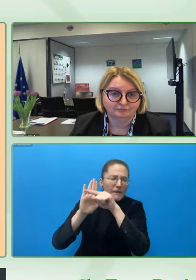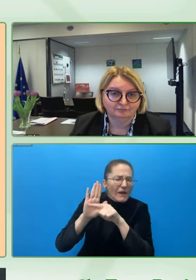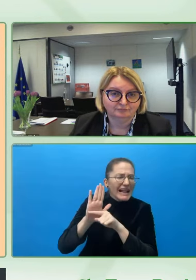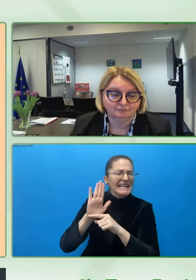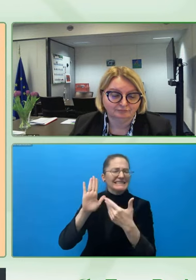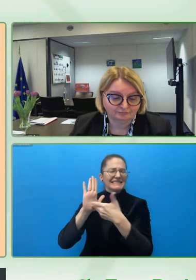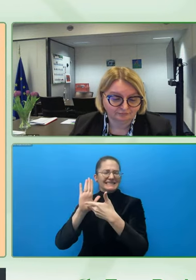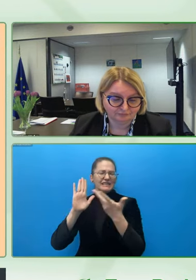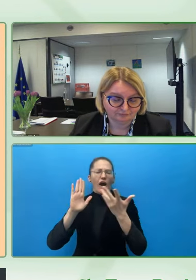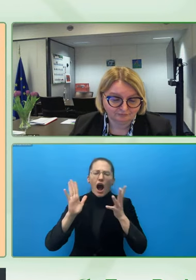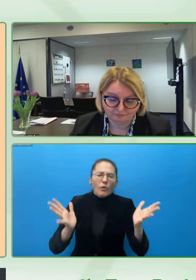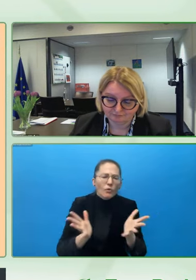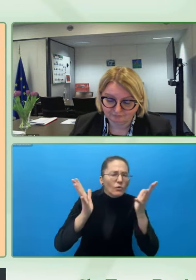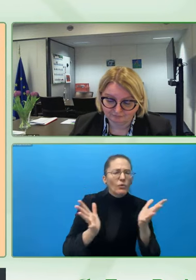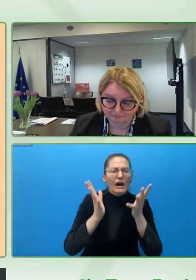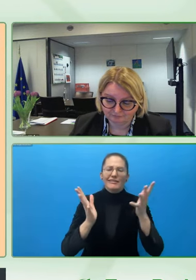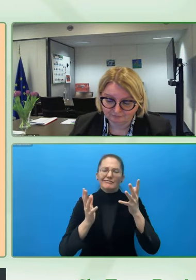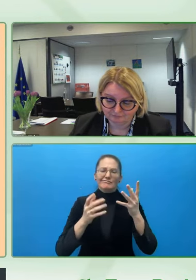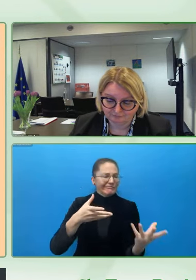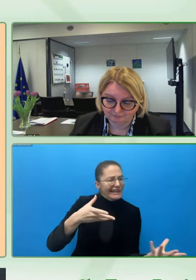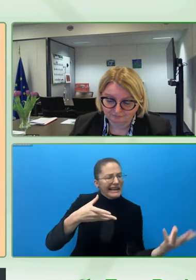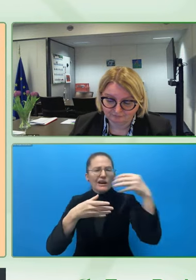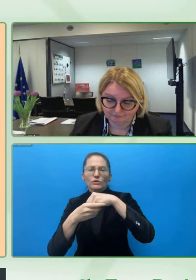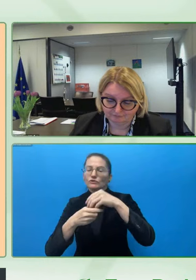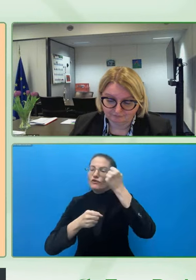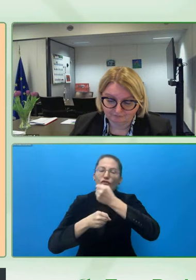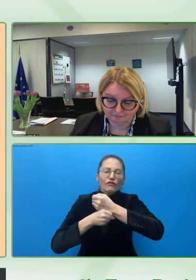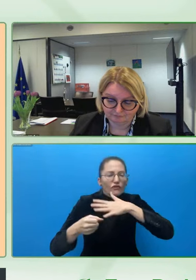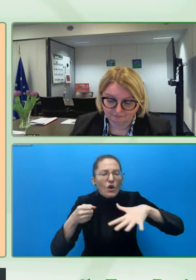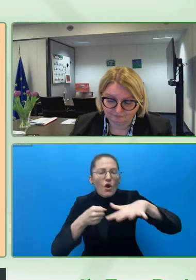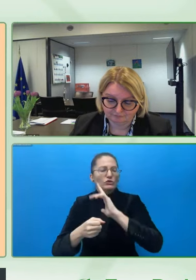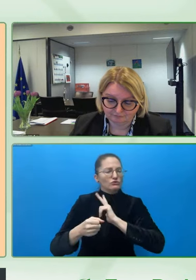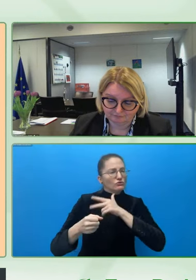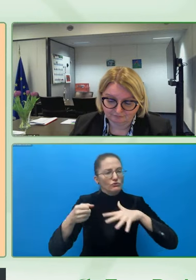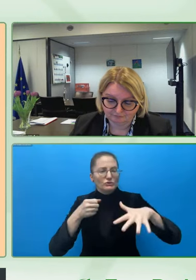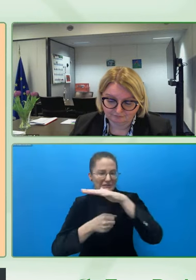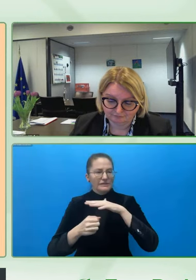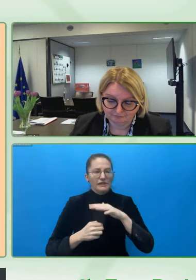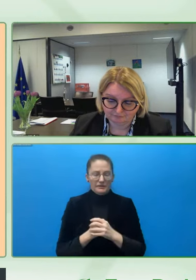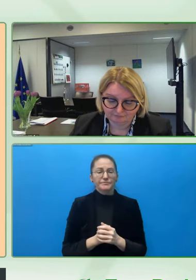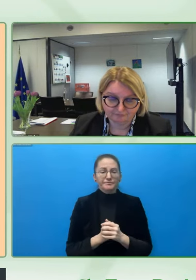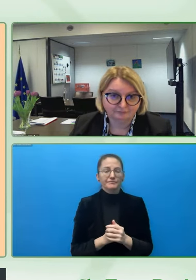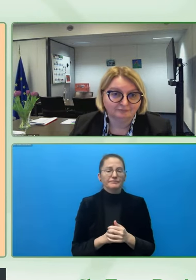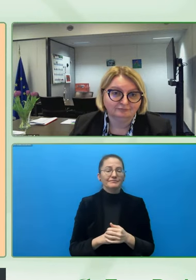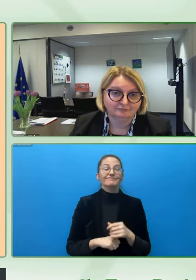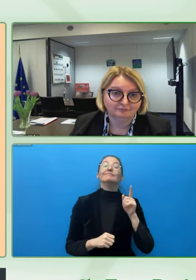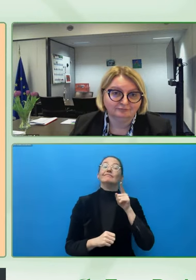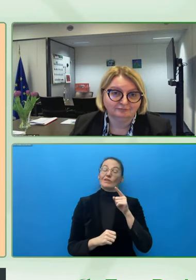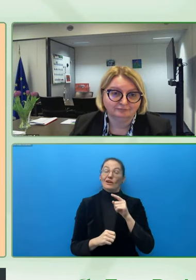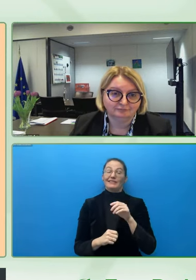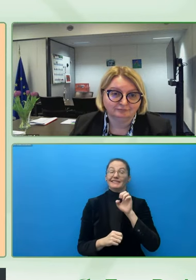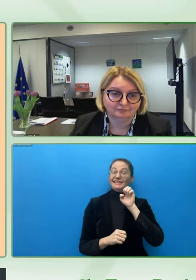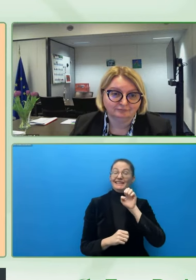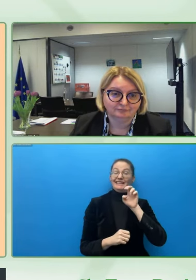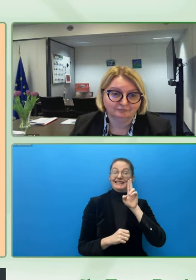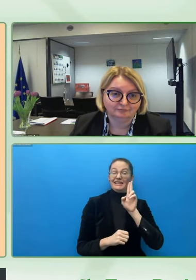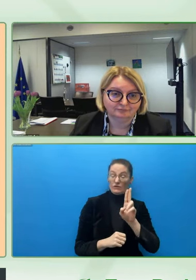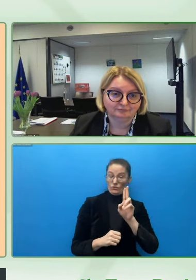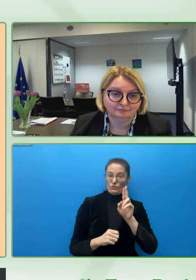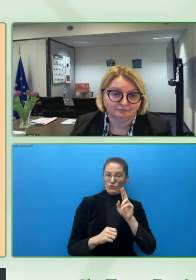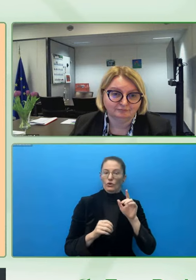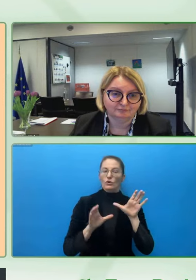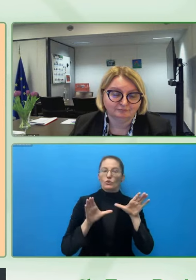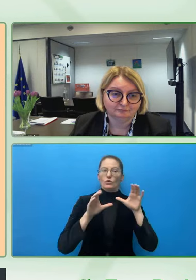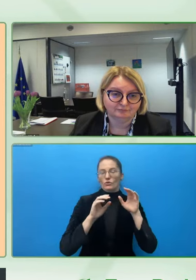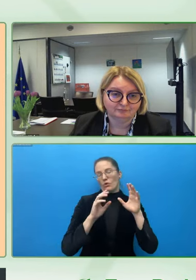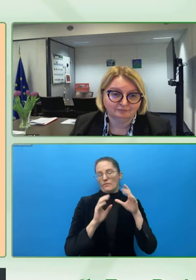was a State Secretary in the Ministry of Labour and the Pension System of the Republic of Croatia, in which she was responsible for the